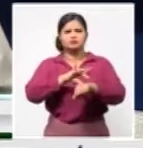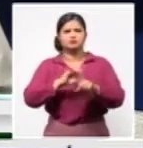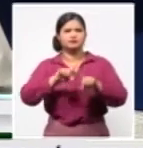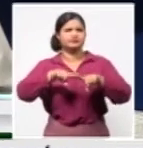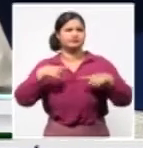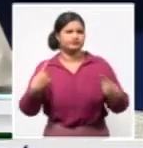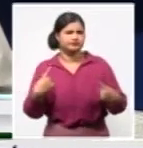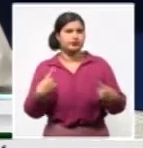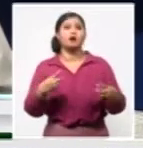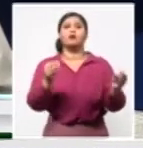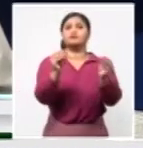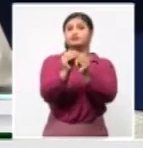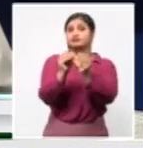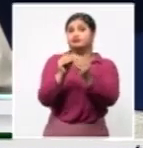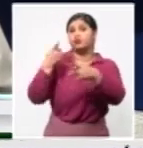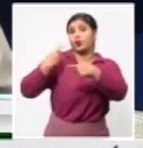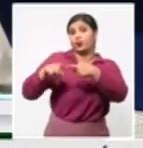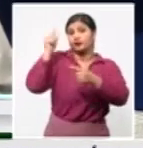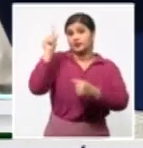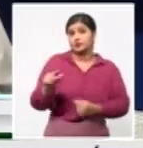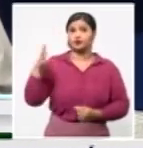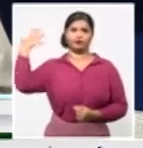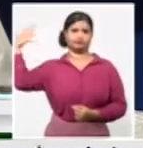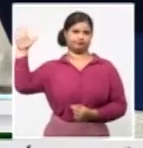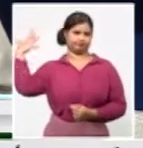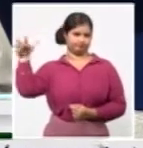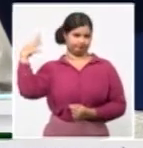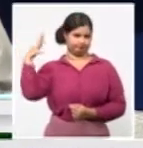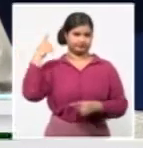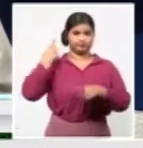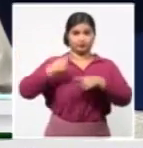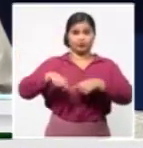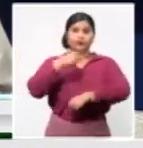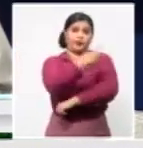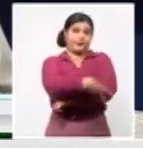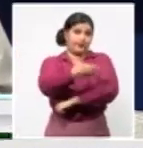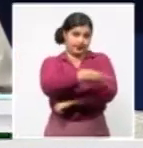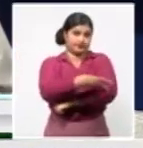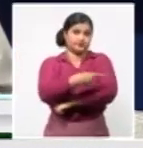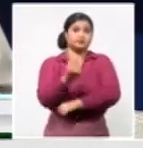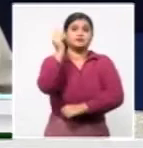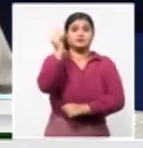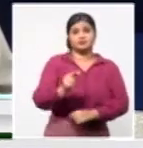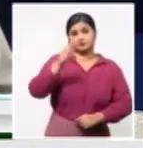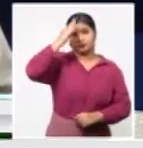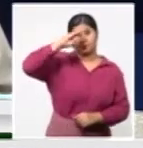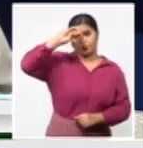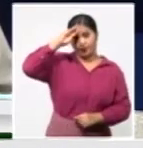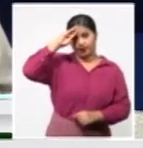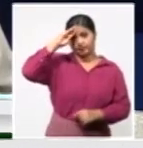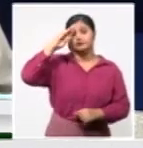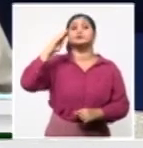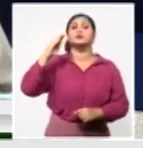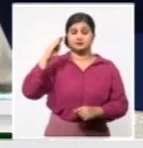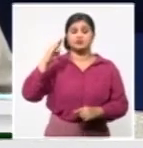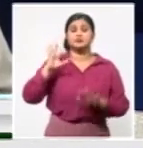the total number of asymptomatic cases at the moment of testing in Cuba since the pandemic began to